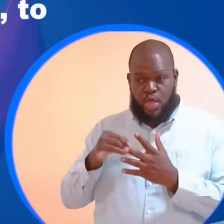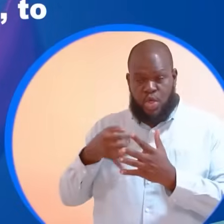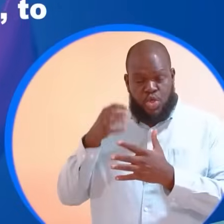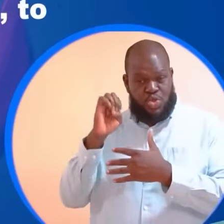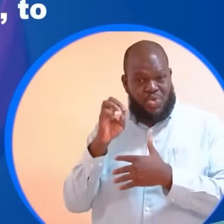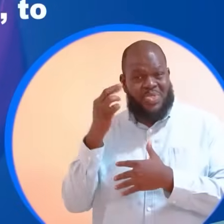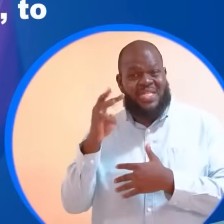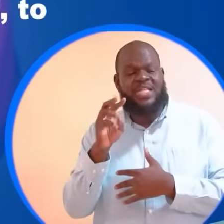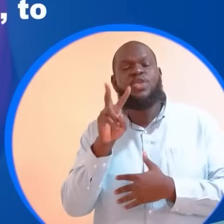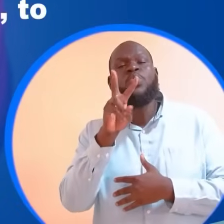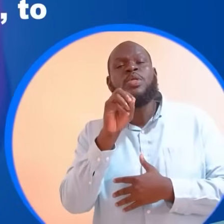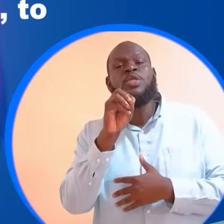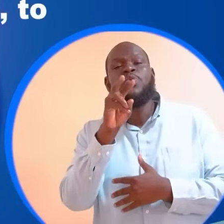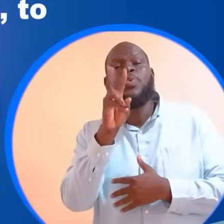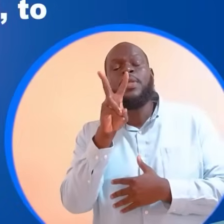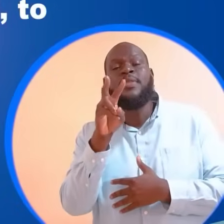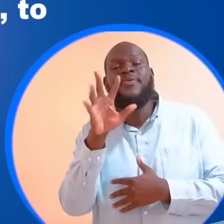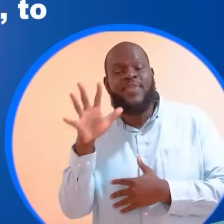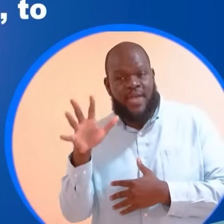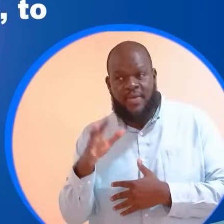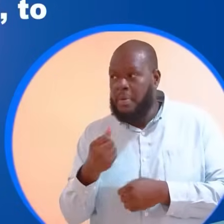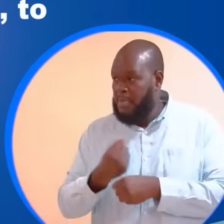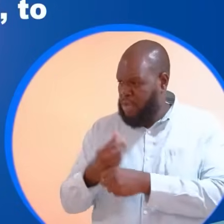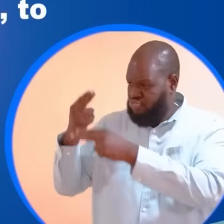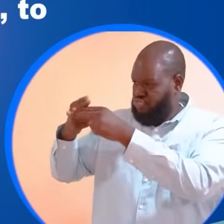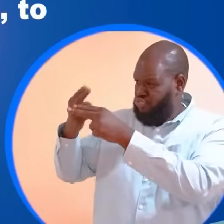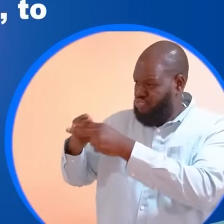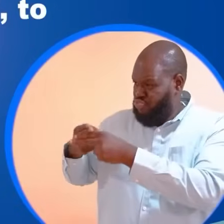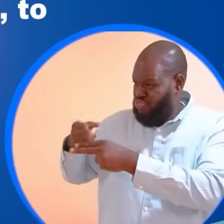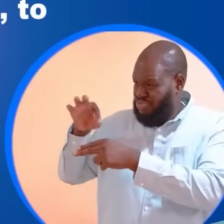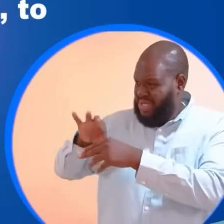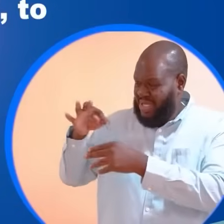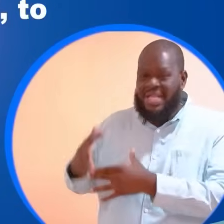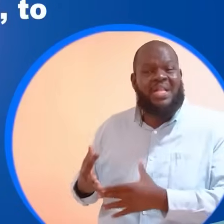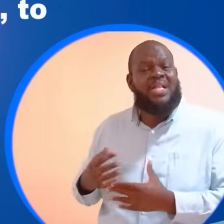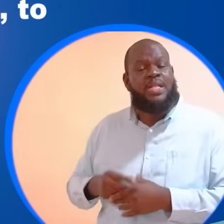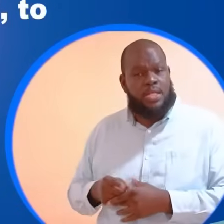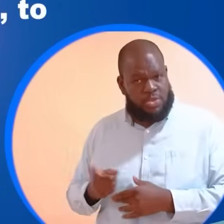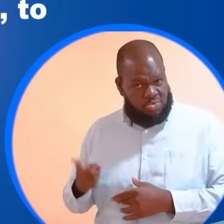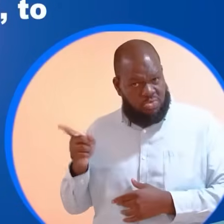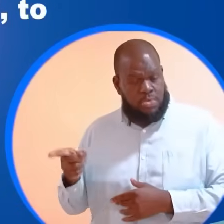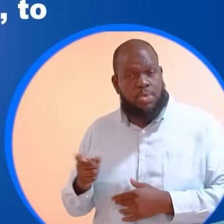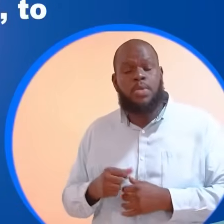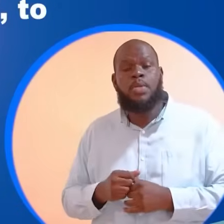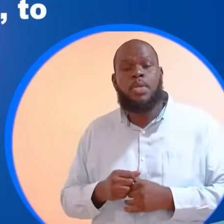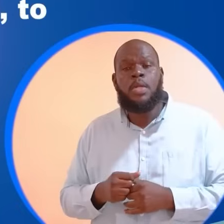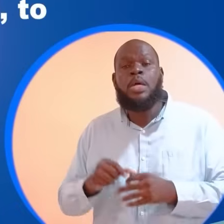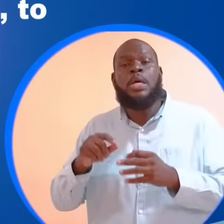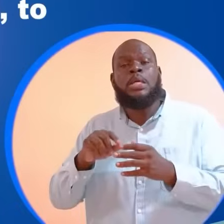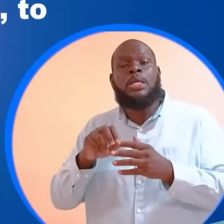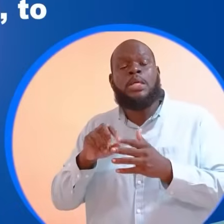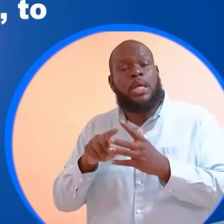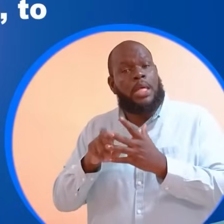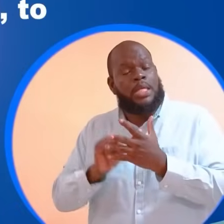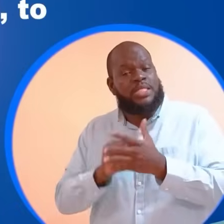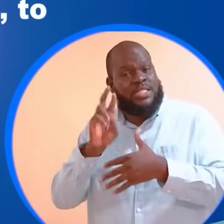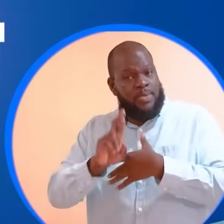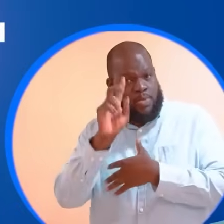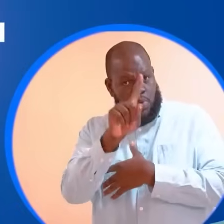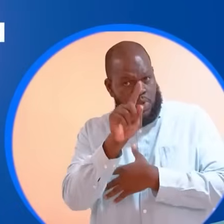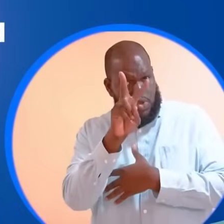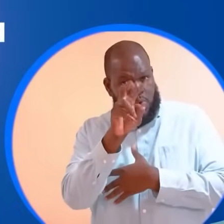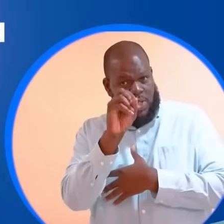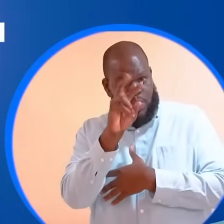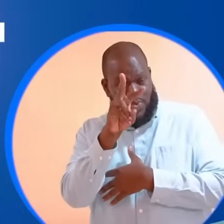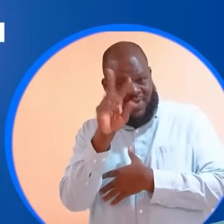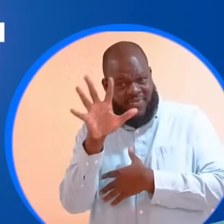16, 2025 to produce an official list of electors for the conduct of general and regional elections on September 1, 2025.